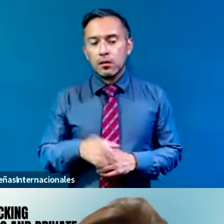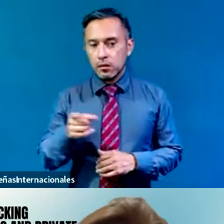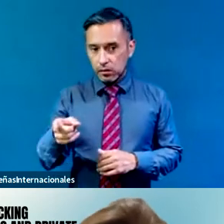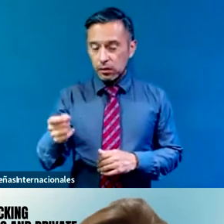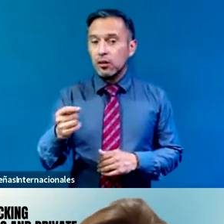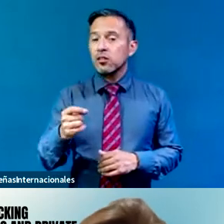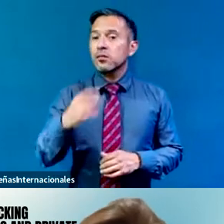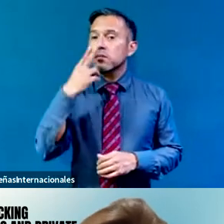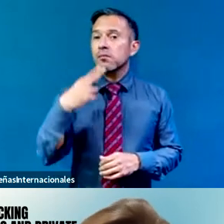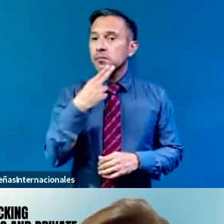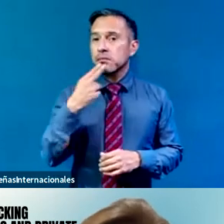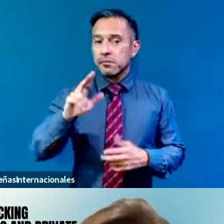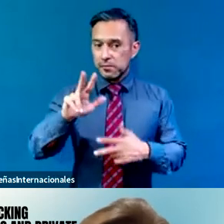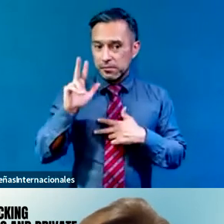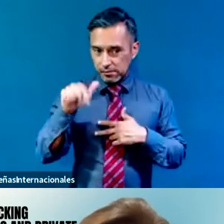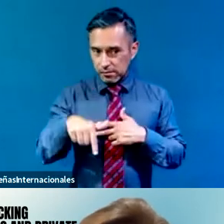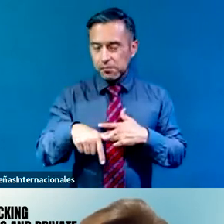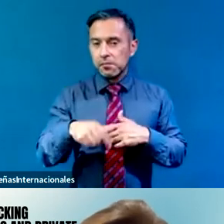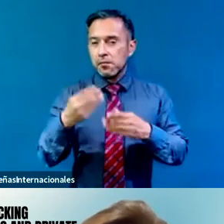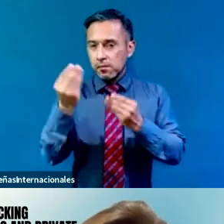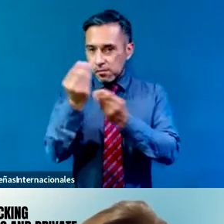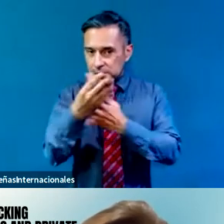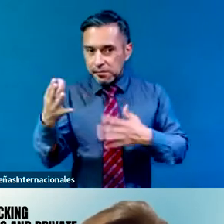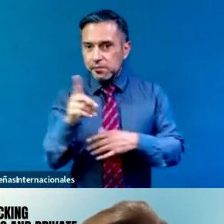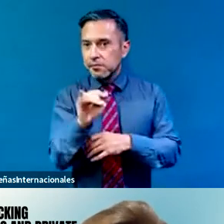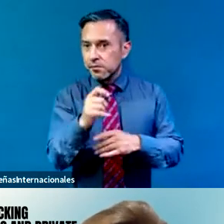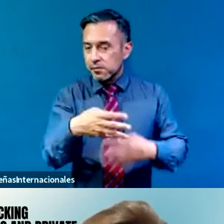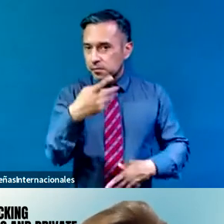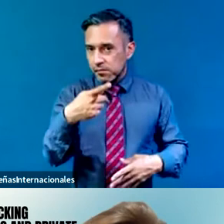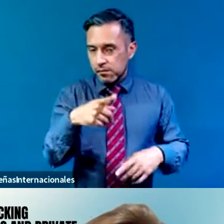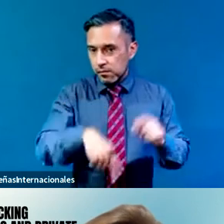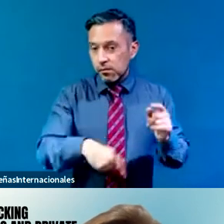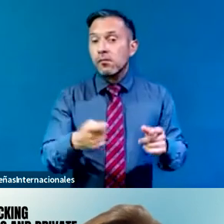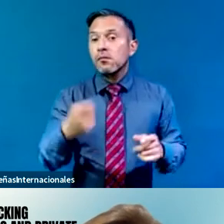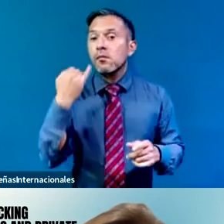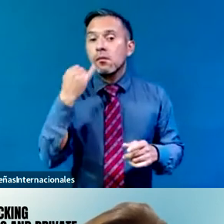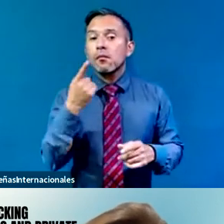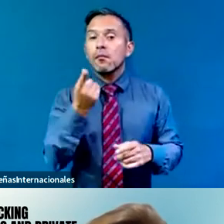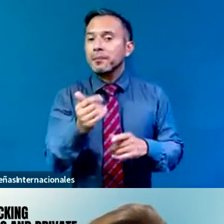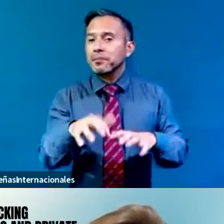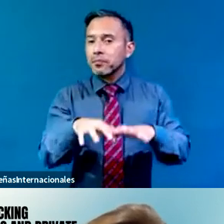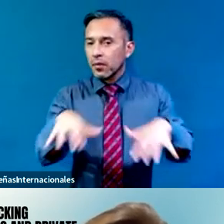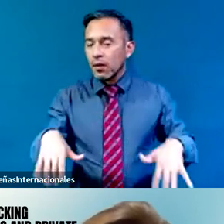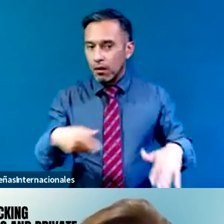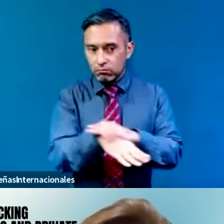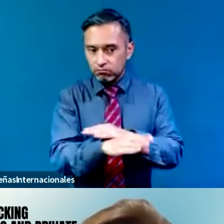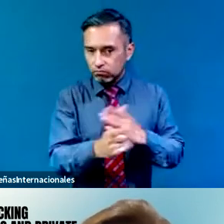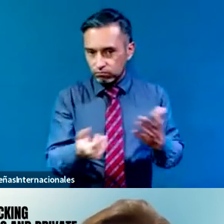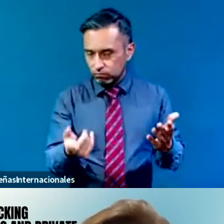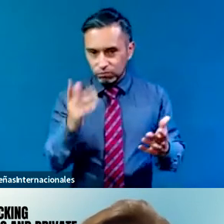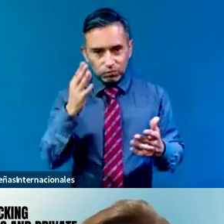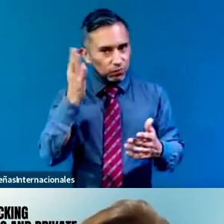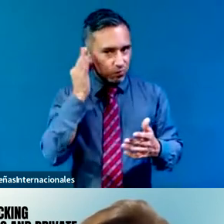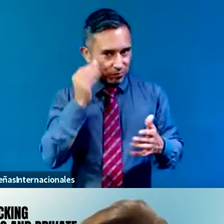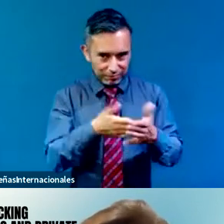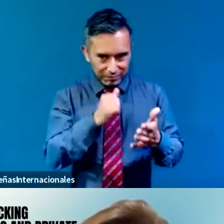women's access to financial services or determine their participation in economic life. The third obstacle, women face